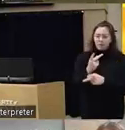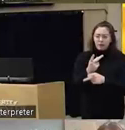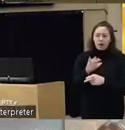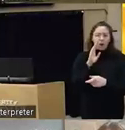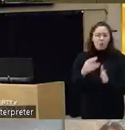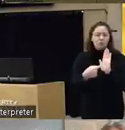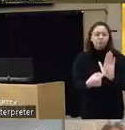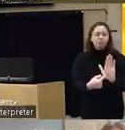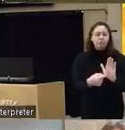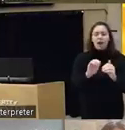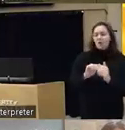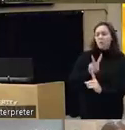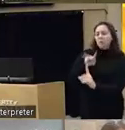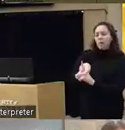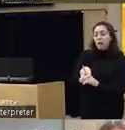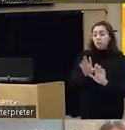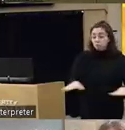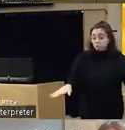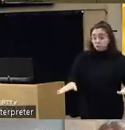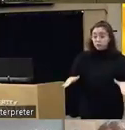it's applied to children, youth, and families, and